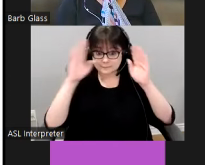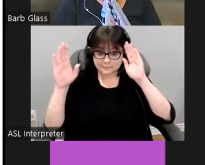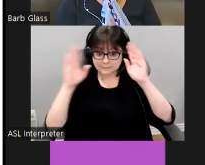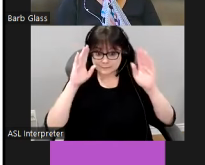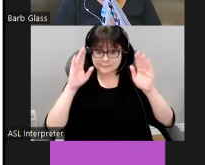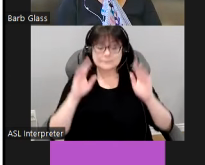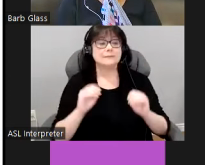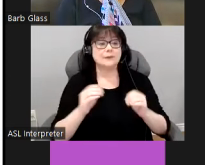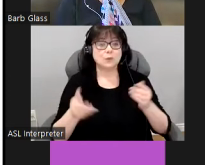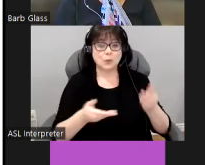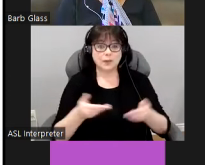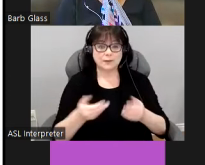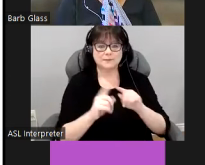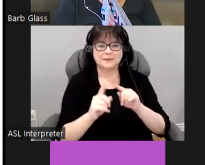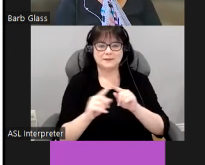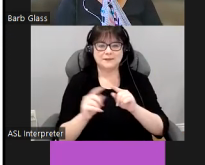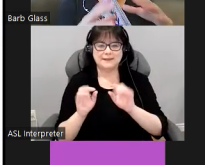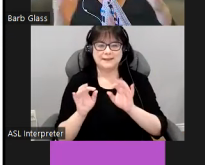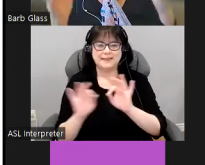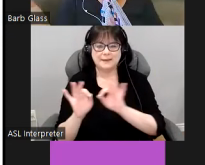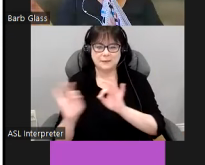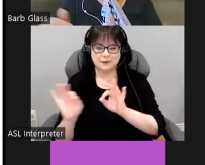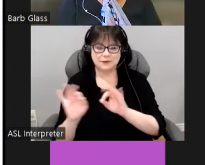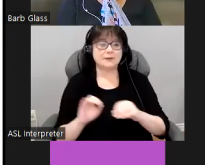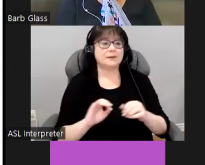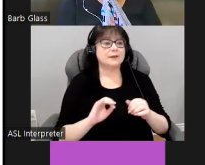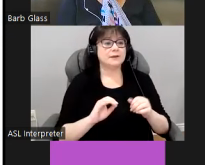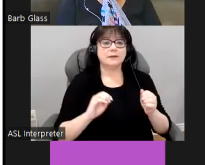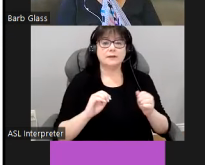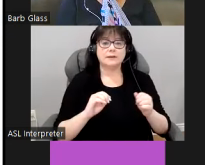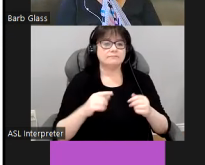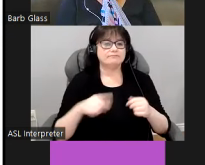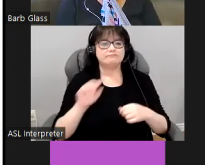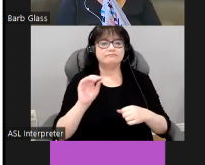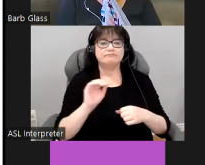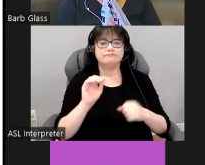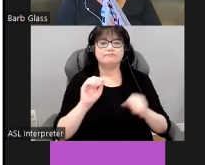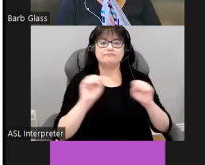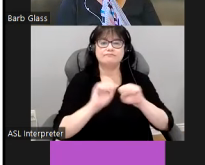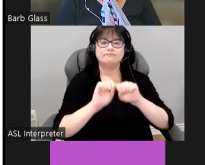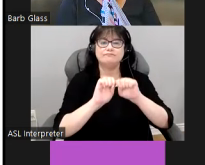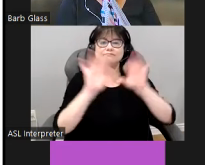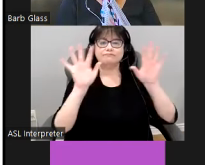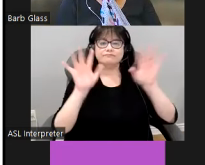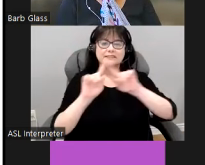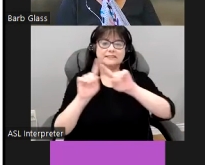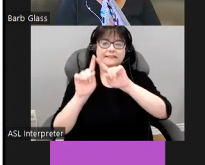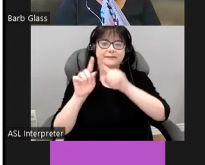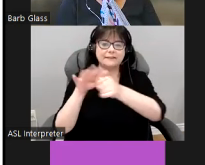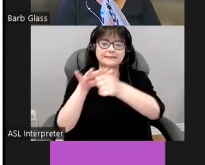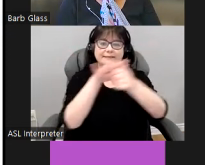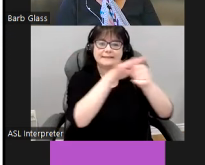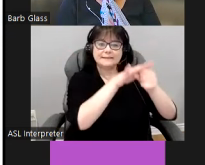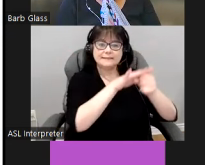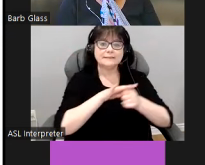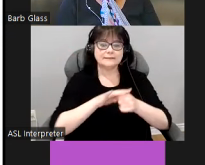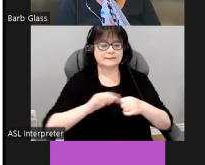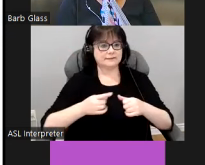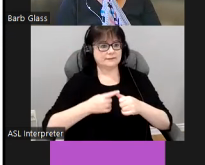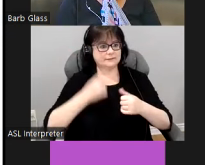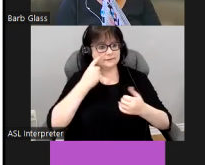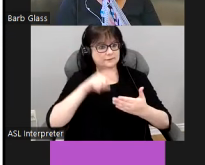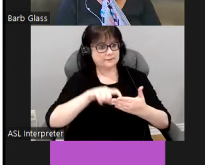welcome. We are gathered at many different places across the province today, and I would like to begin by acknowledging the Indigenous people of